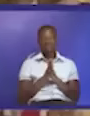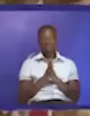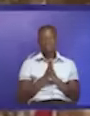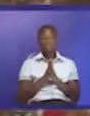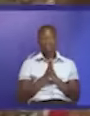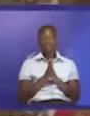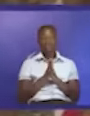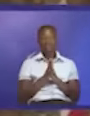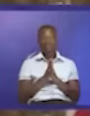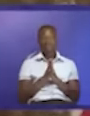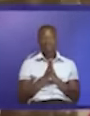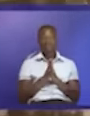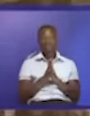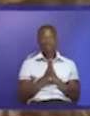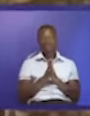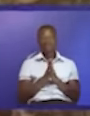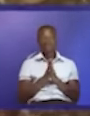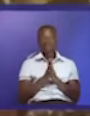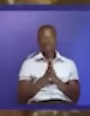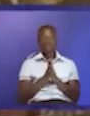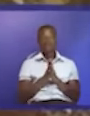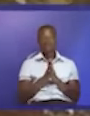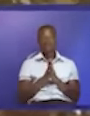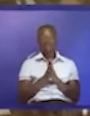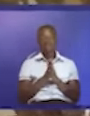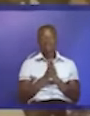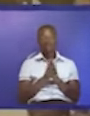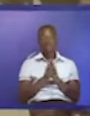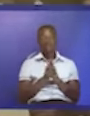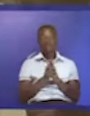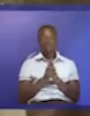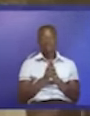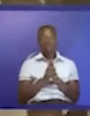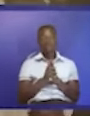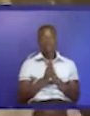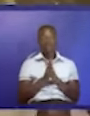Are there people who pray here?